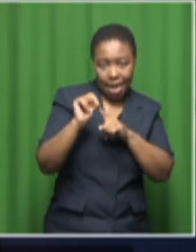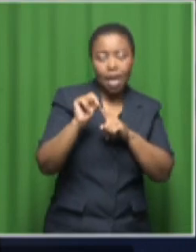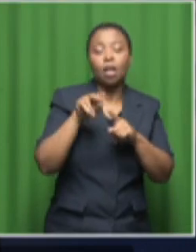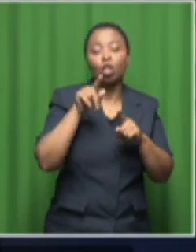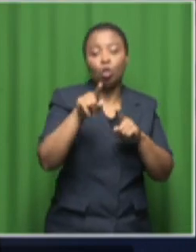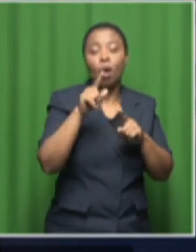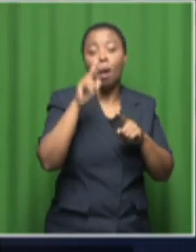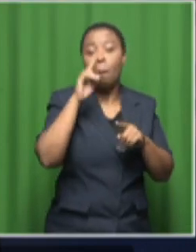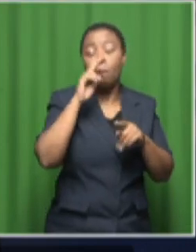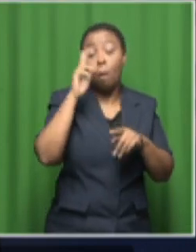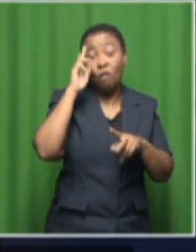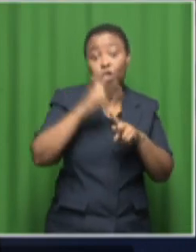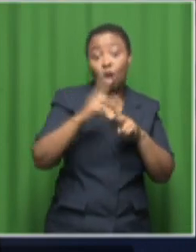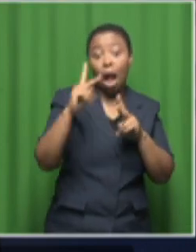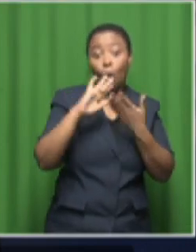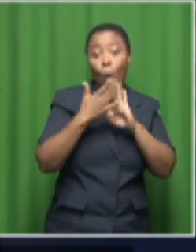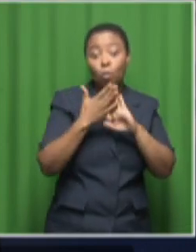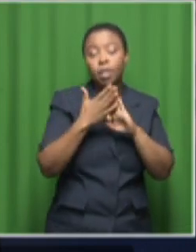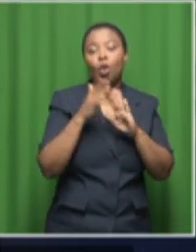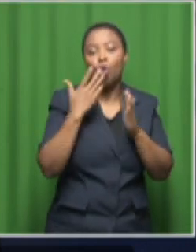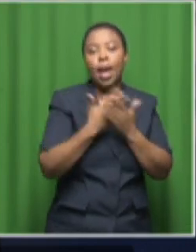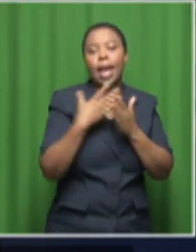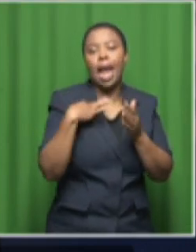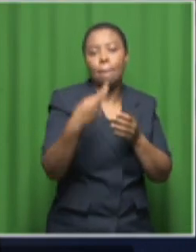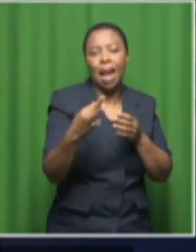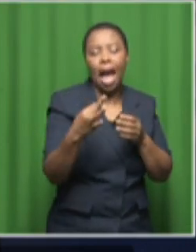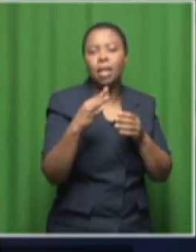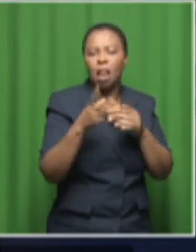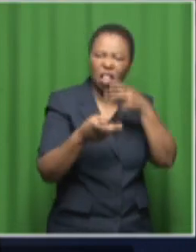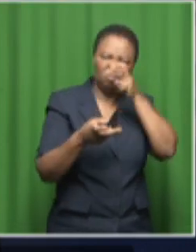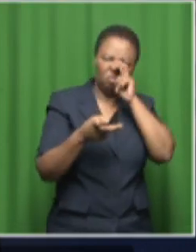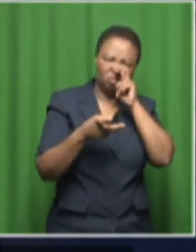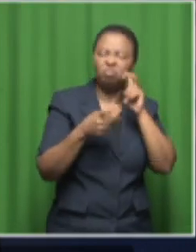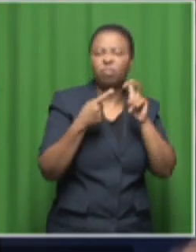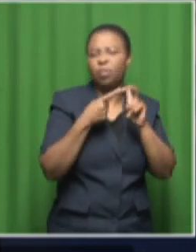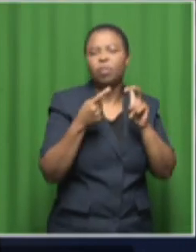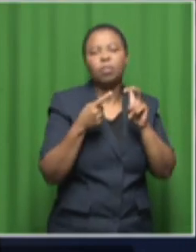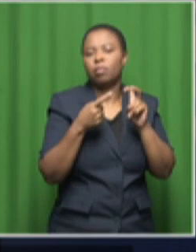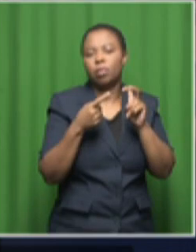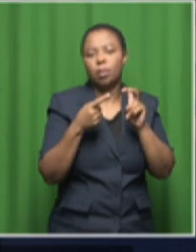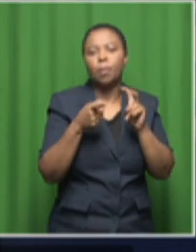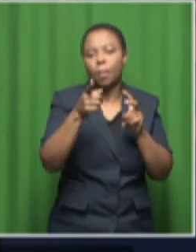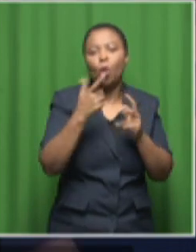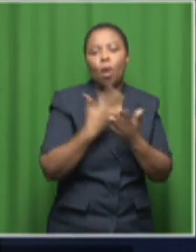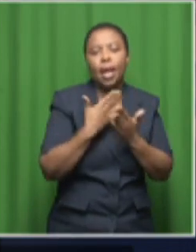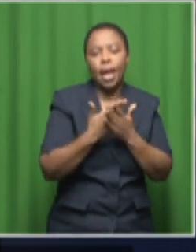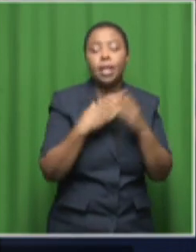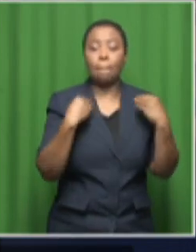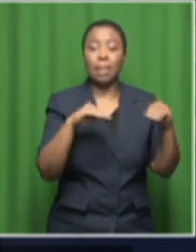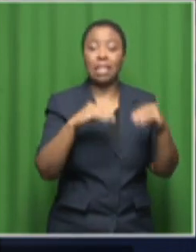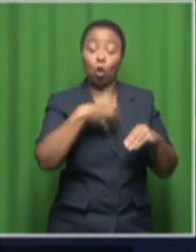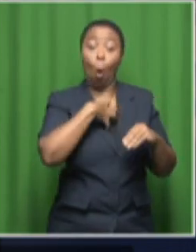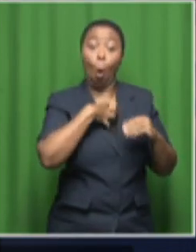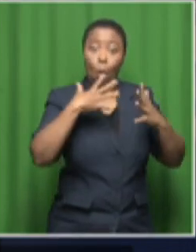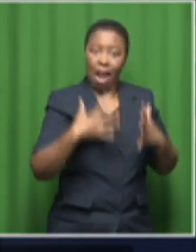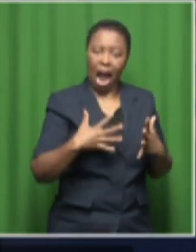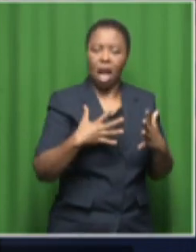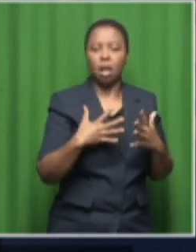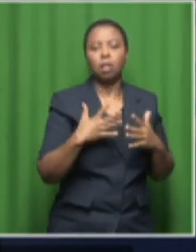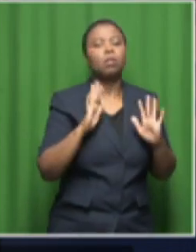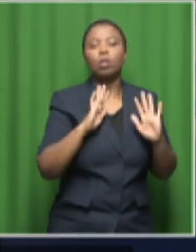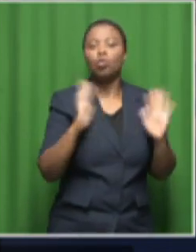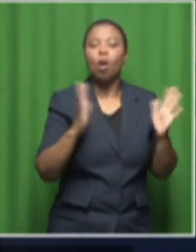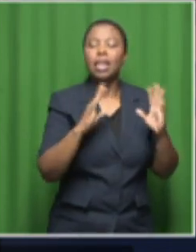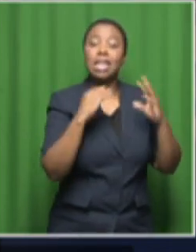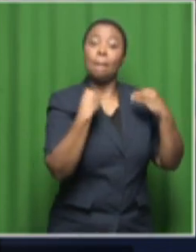with your community, you can go ahead and apply. It's not so restrictive in, I mean, you could be a business owner, not necessarily